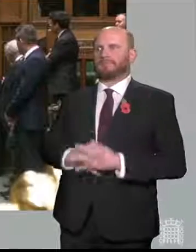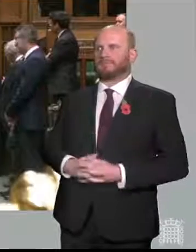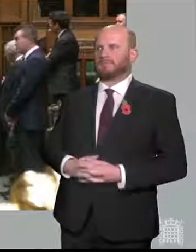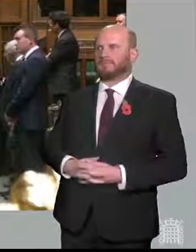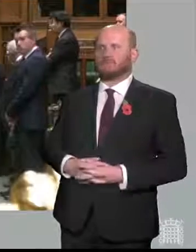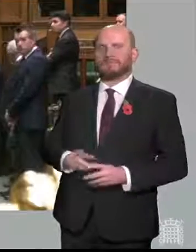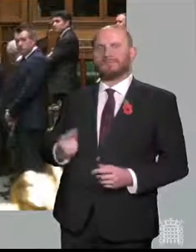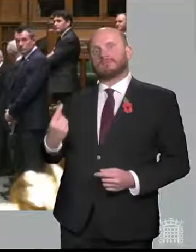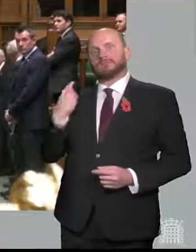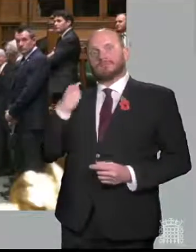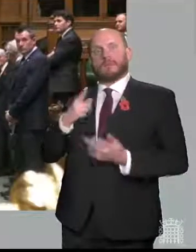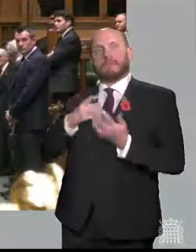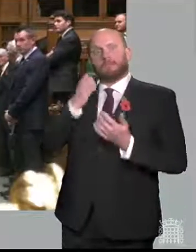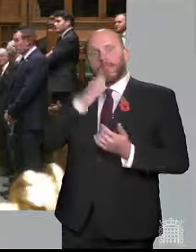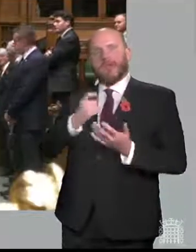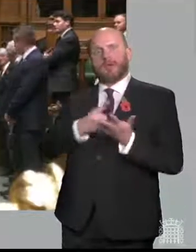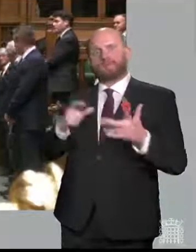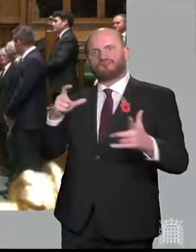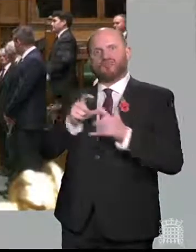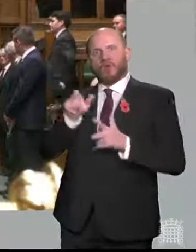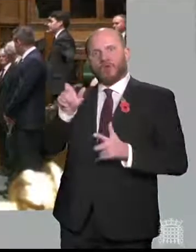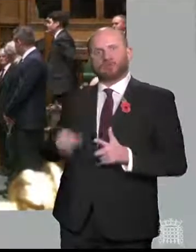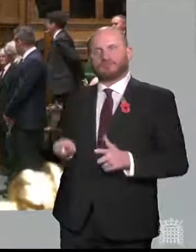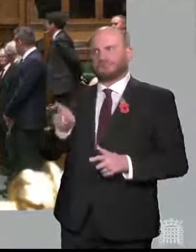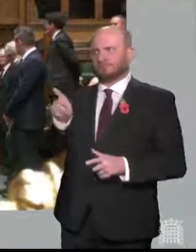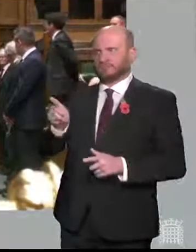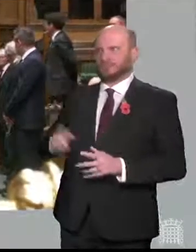Black Rob!